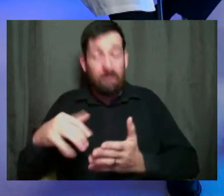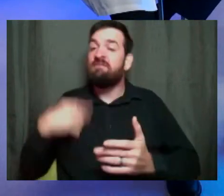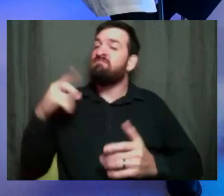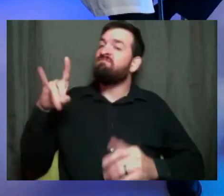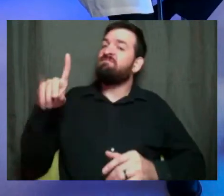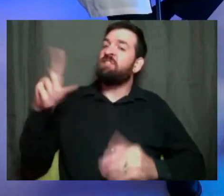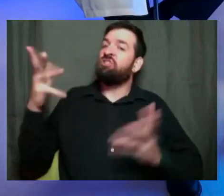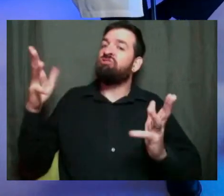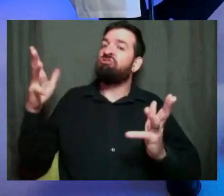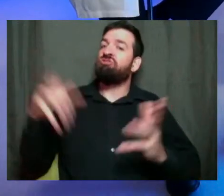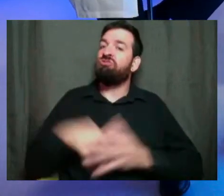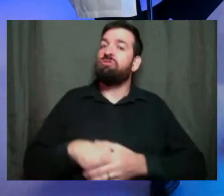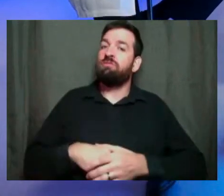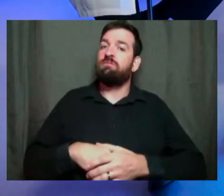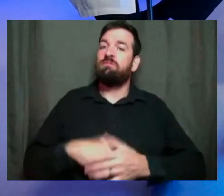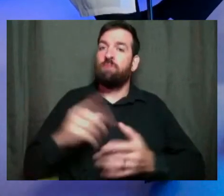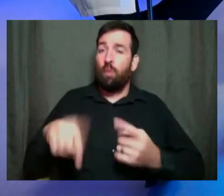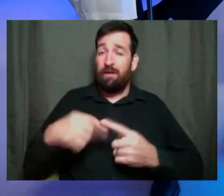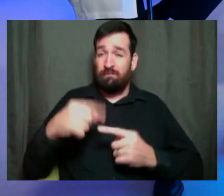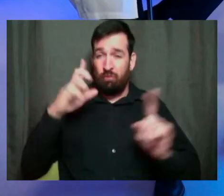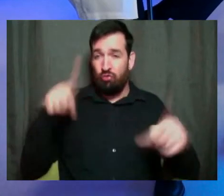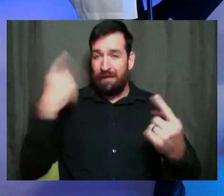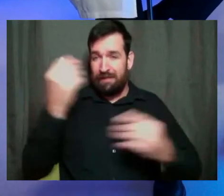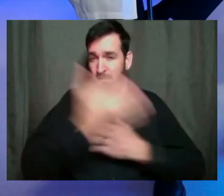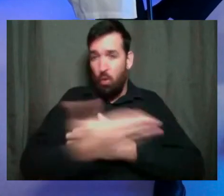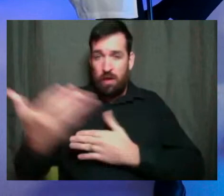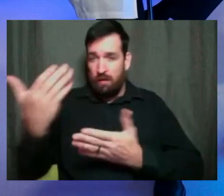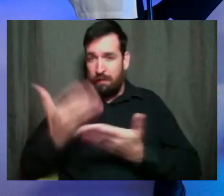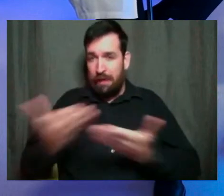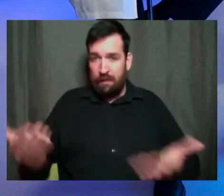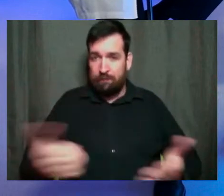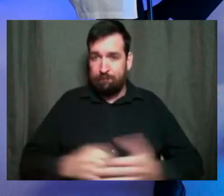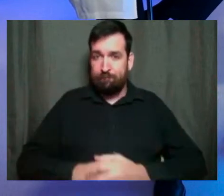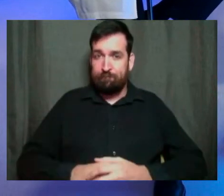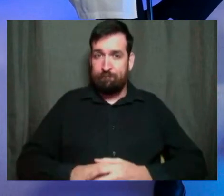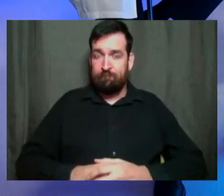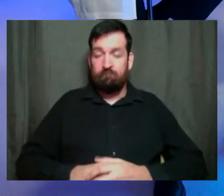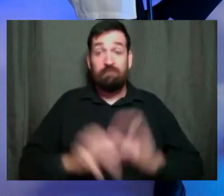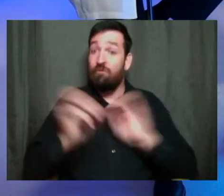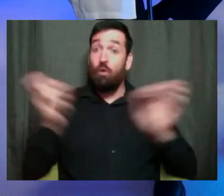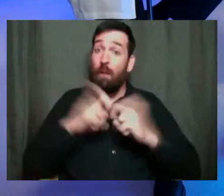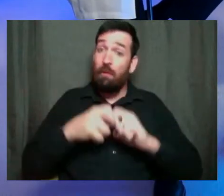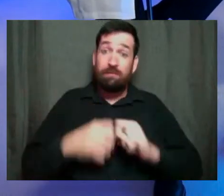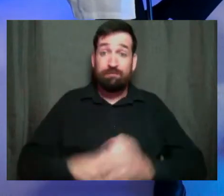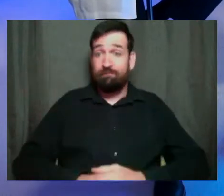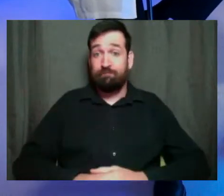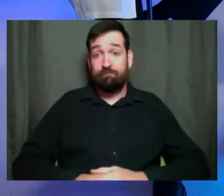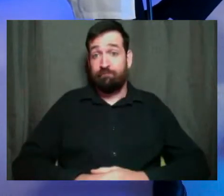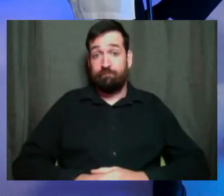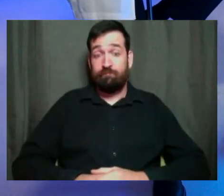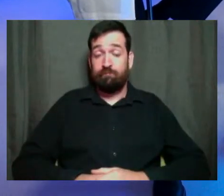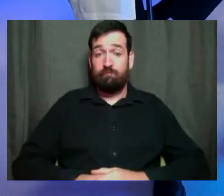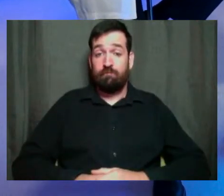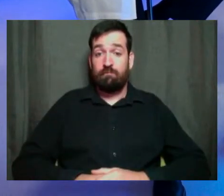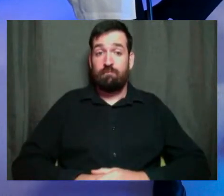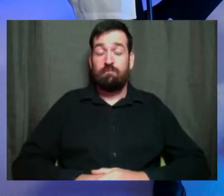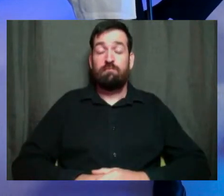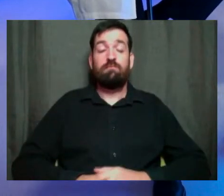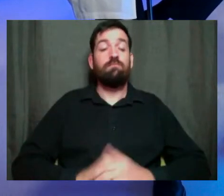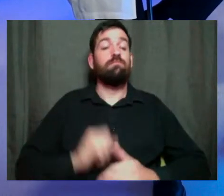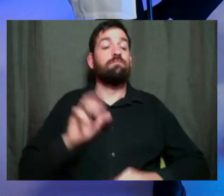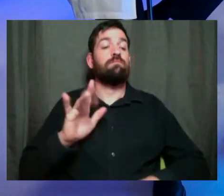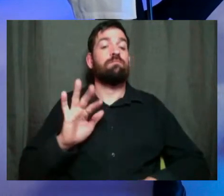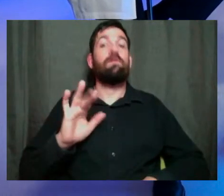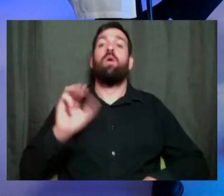was doing that crazy morning Yeah. thing, and Yeah. you know, can't I tell had no anything like problems. that. You know there this. I you have go. no problems. Okay.